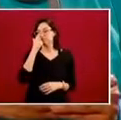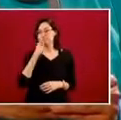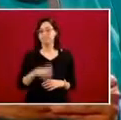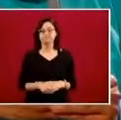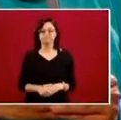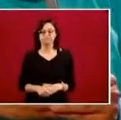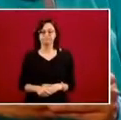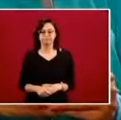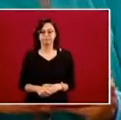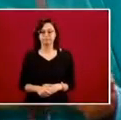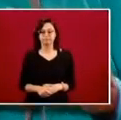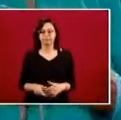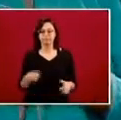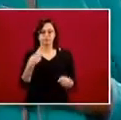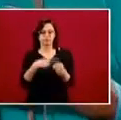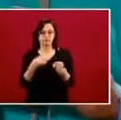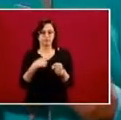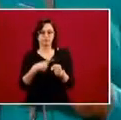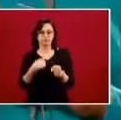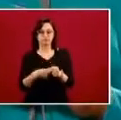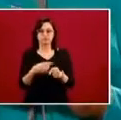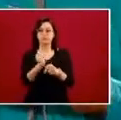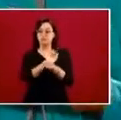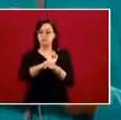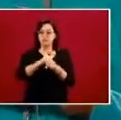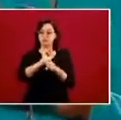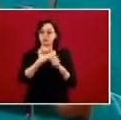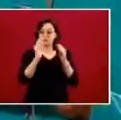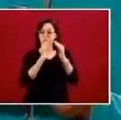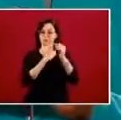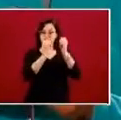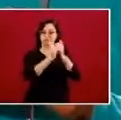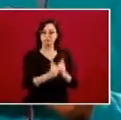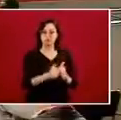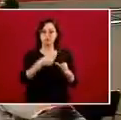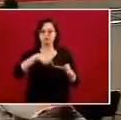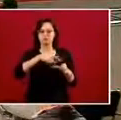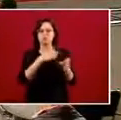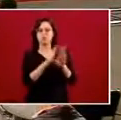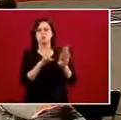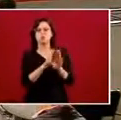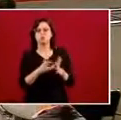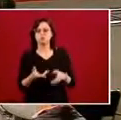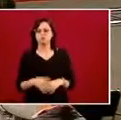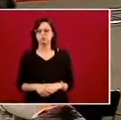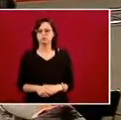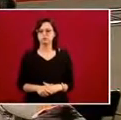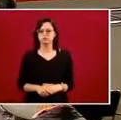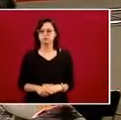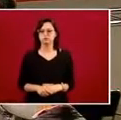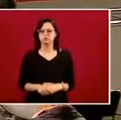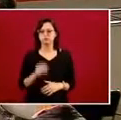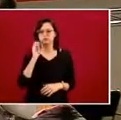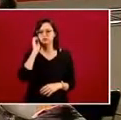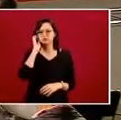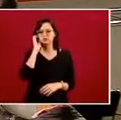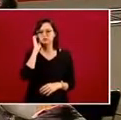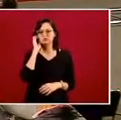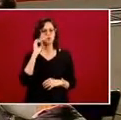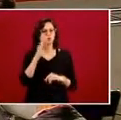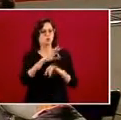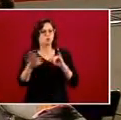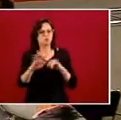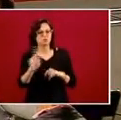cases, the mild cases that are sent home to stay in home